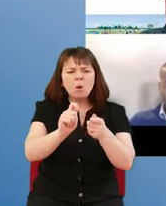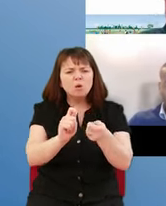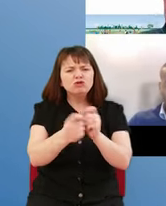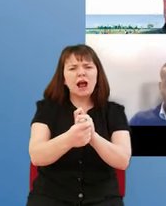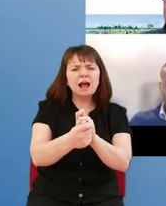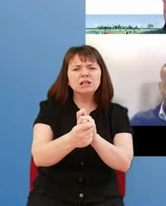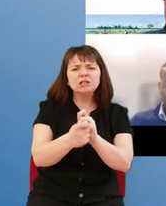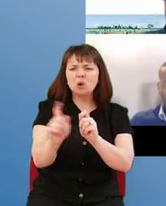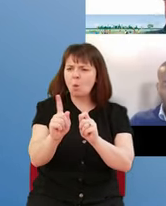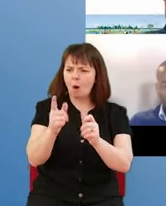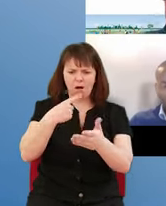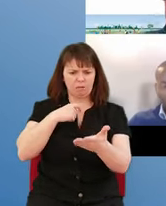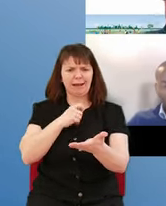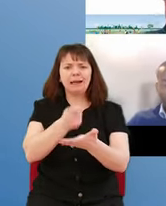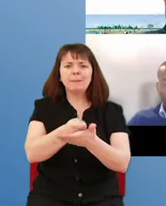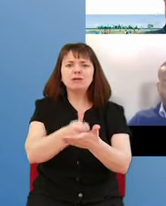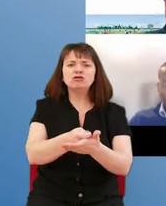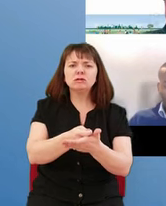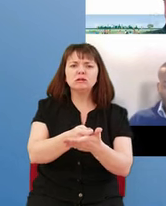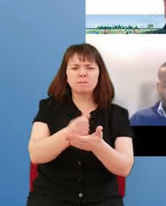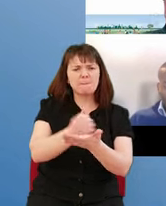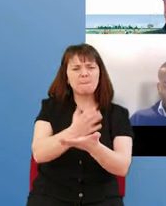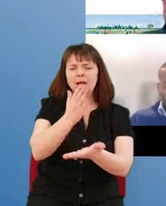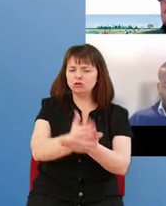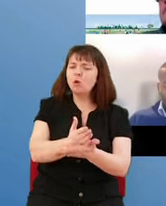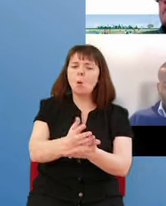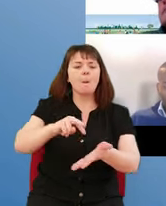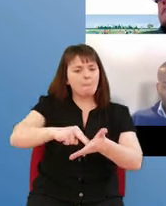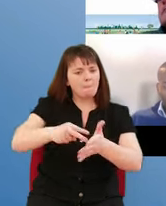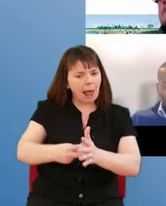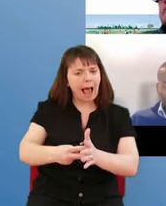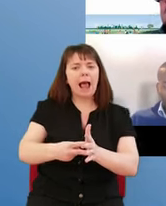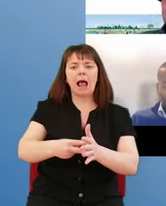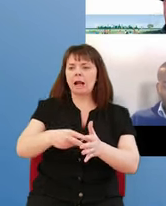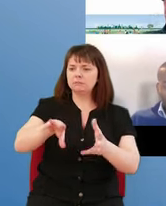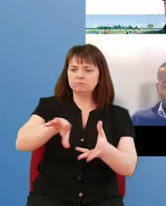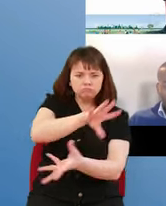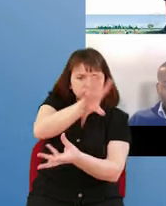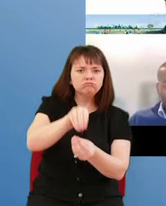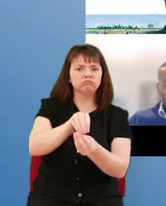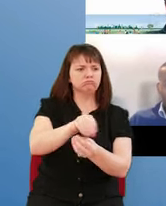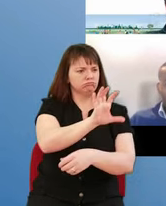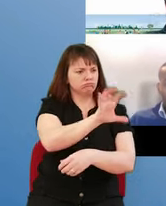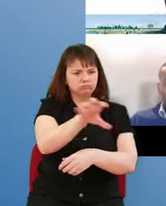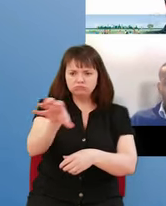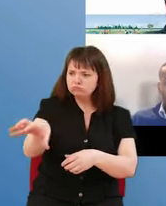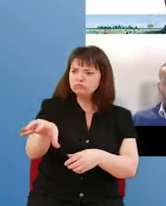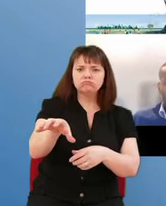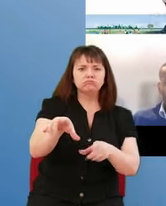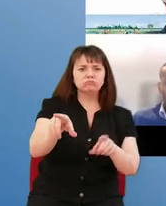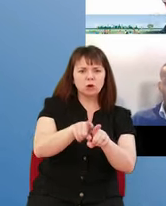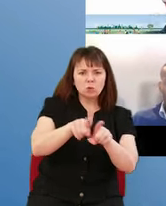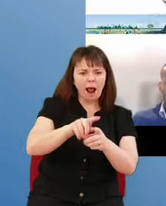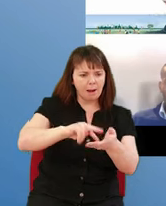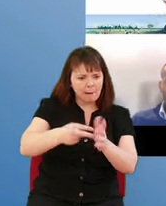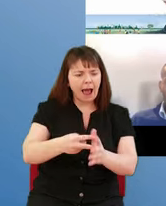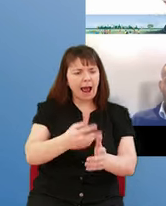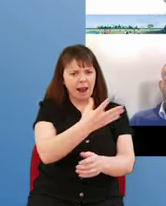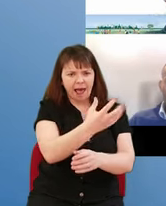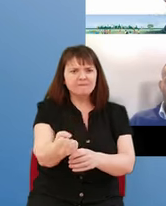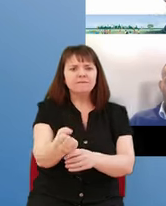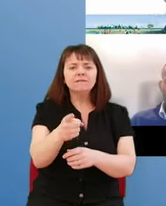practices to have. And we're currently literally we're meeting tomorrow morning, I think, with regards to our comms team to start working that one through. So what